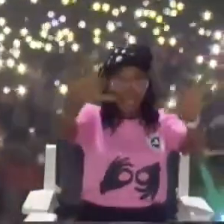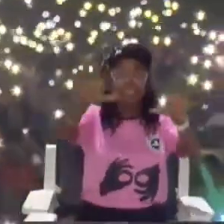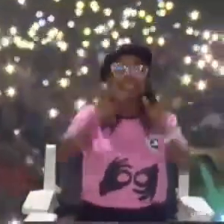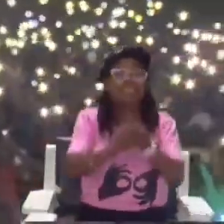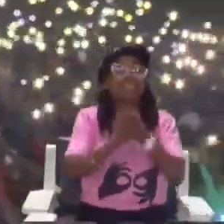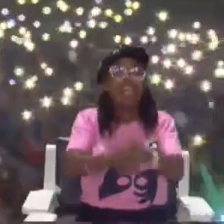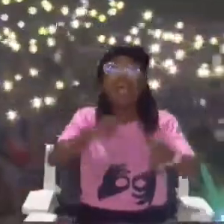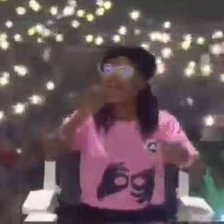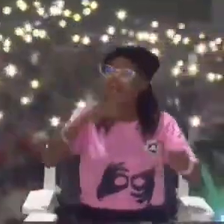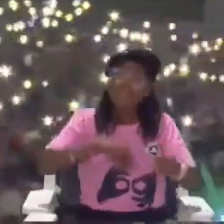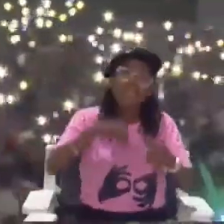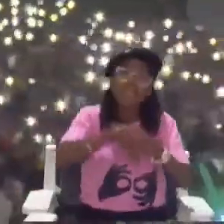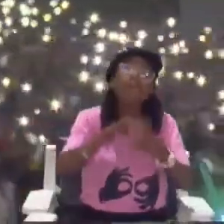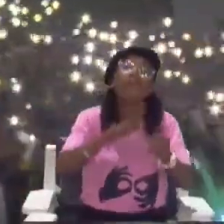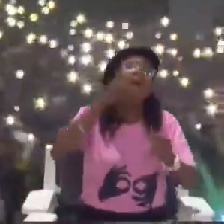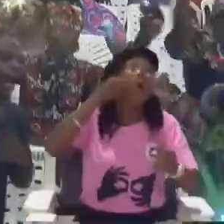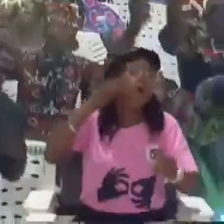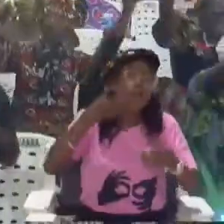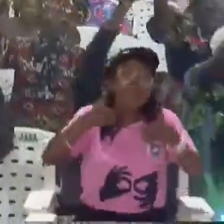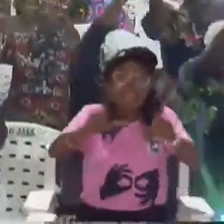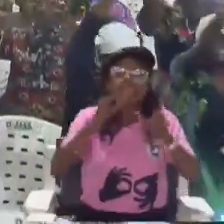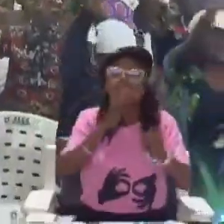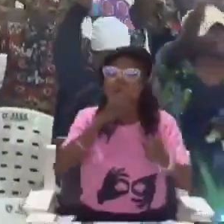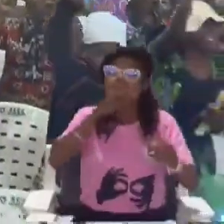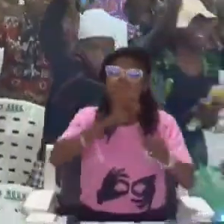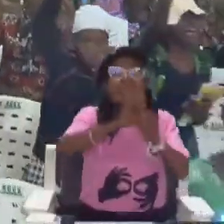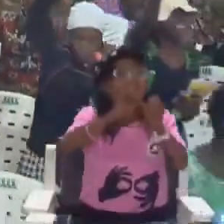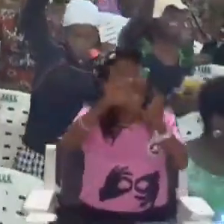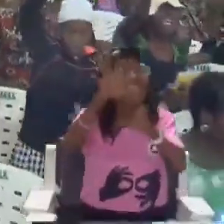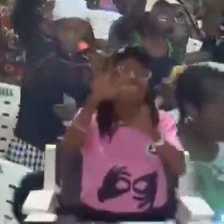In my home, let there be light.